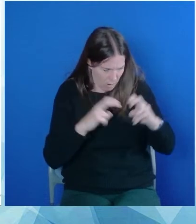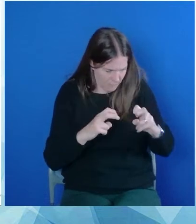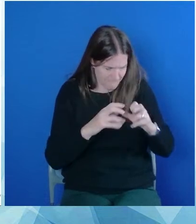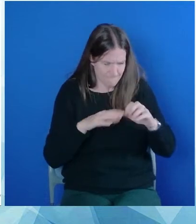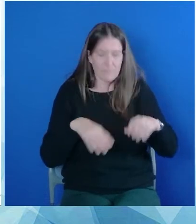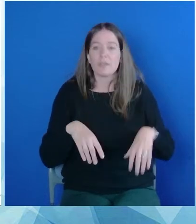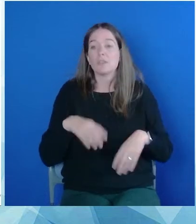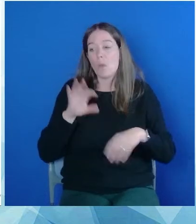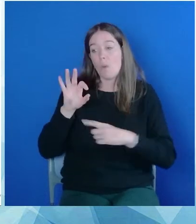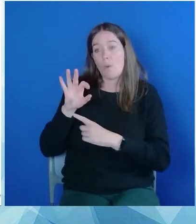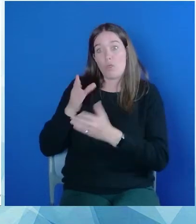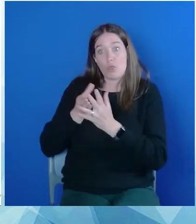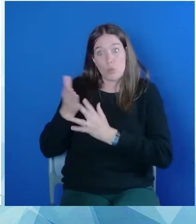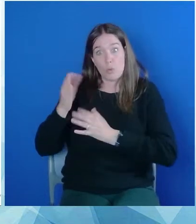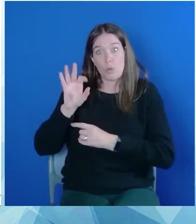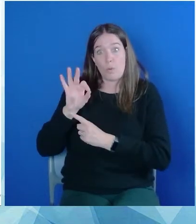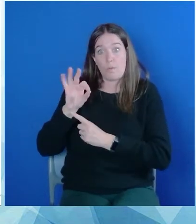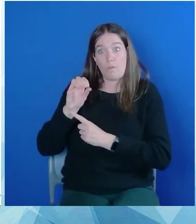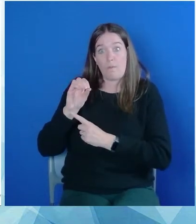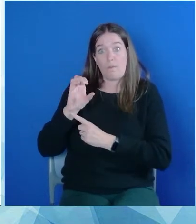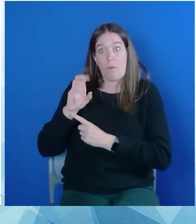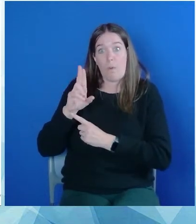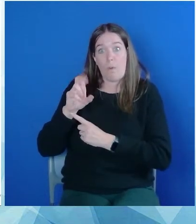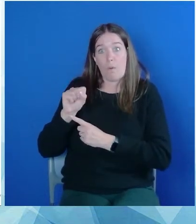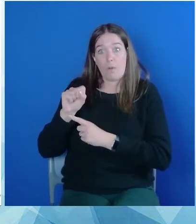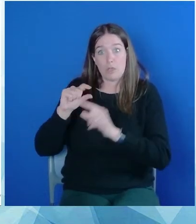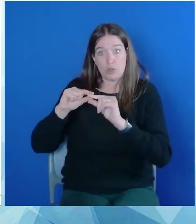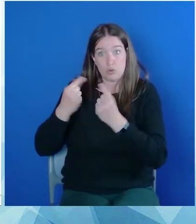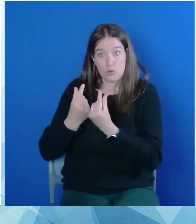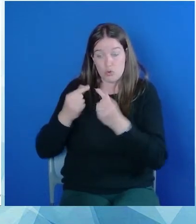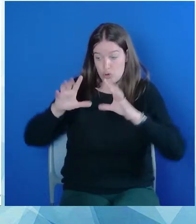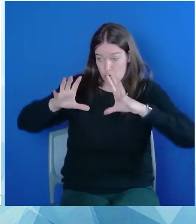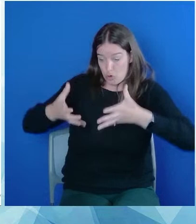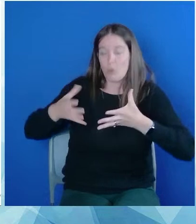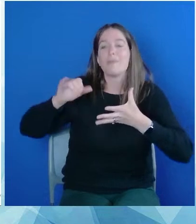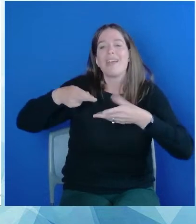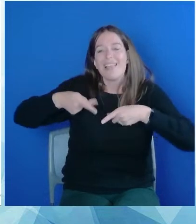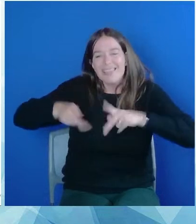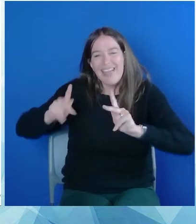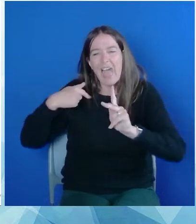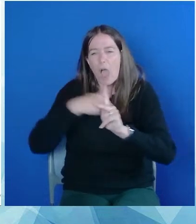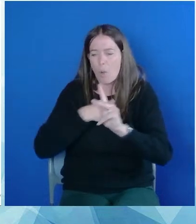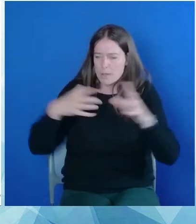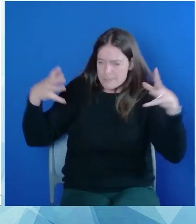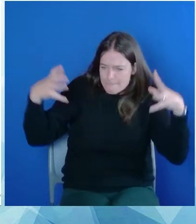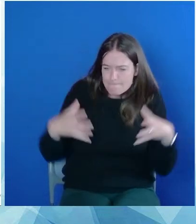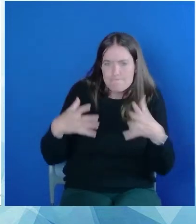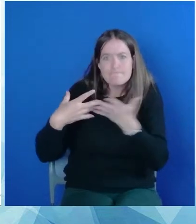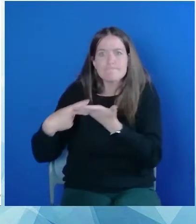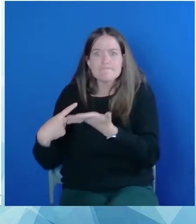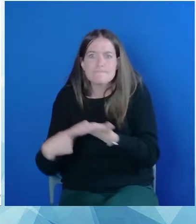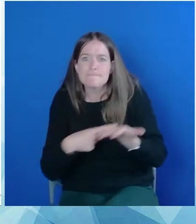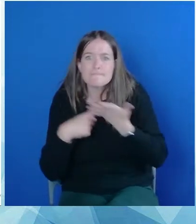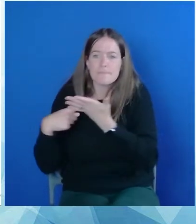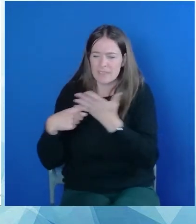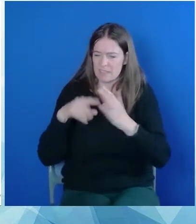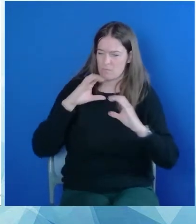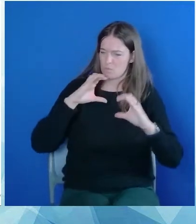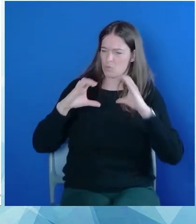allow us to do that. So I made that proposal to the superintendent, and she agreed that that would be a great idea to really get